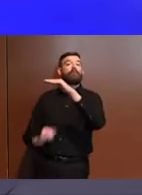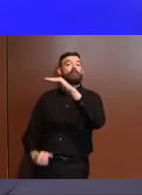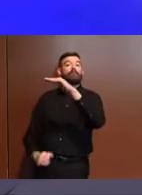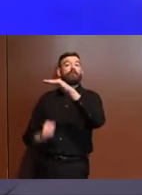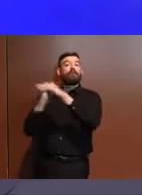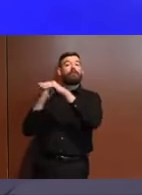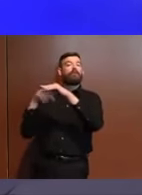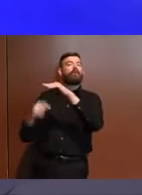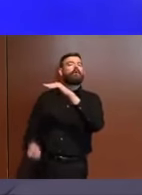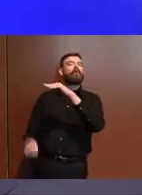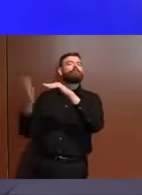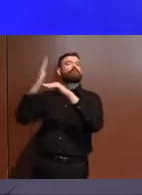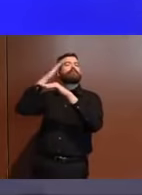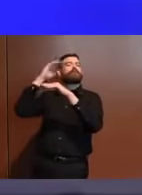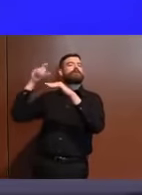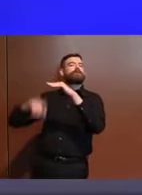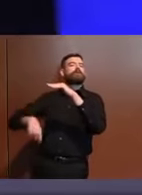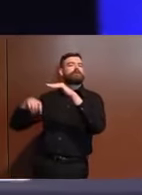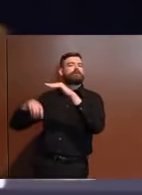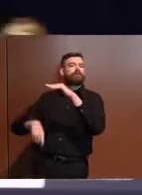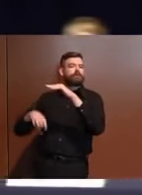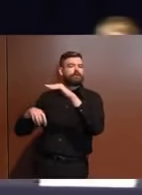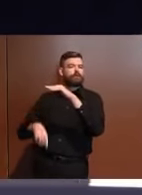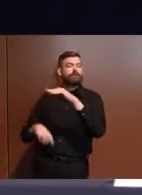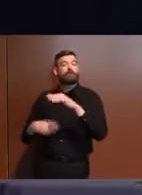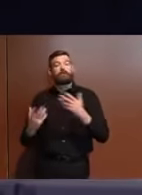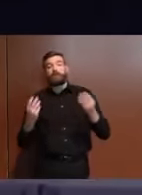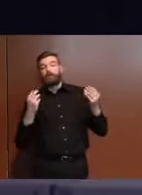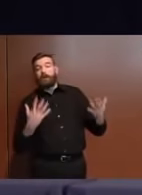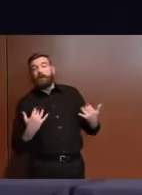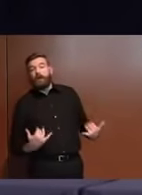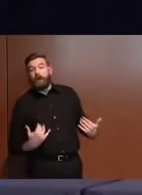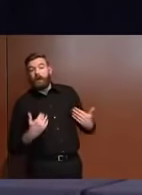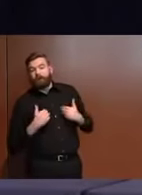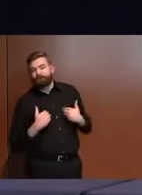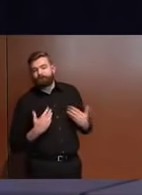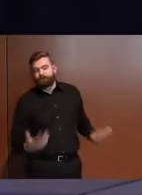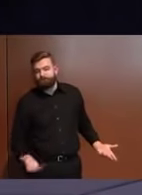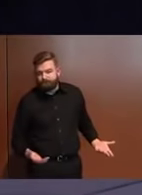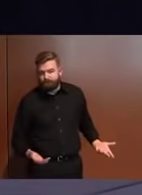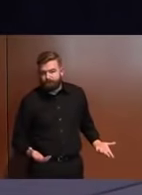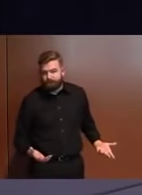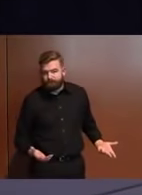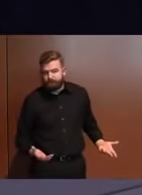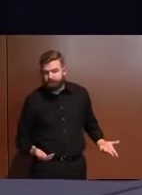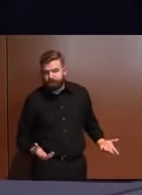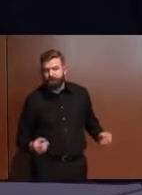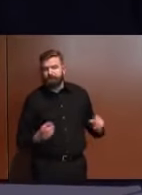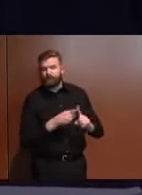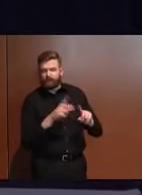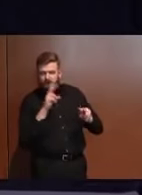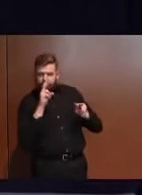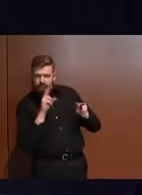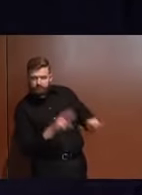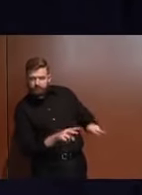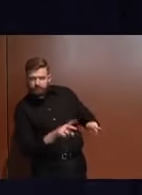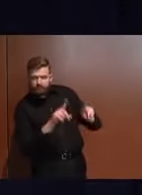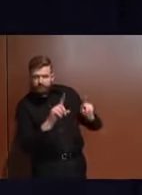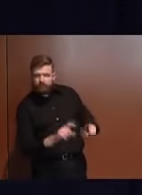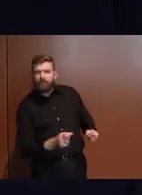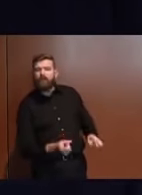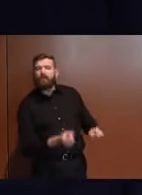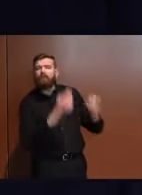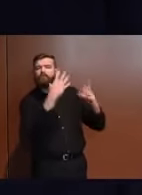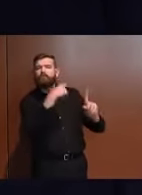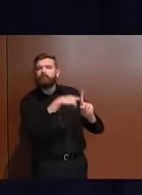today, but after a little bit more experience with our testing and our positive rate and our hospital